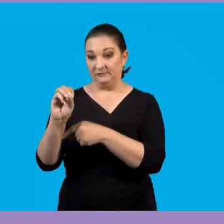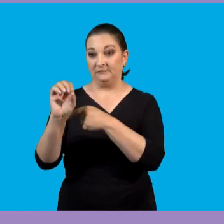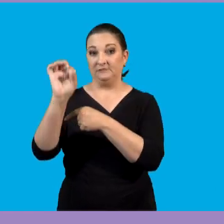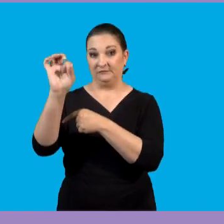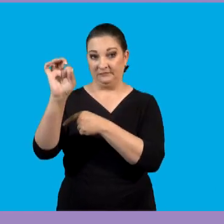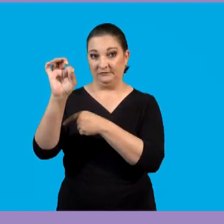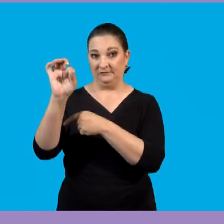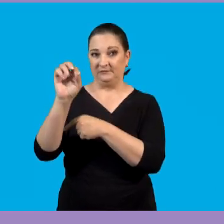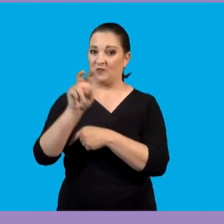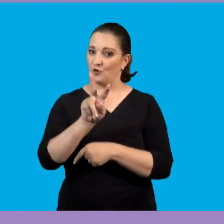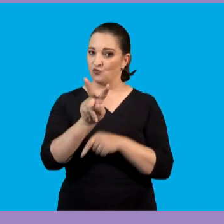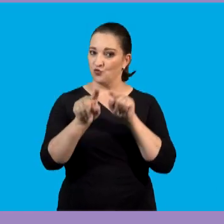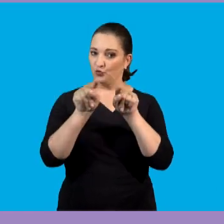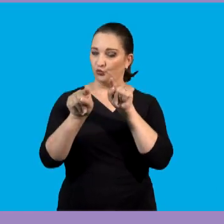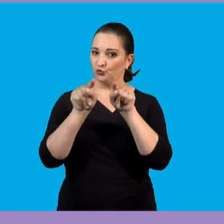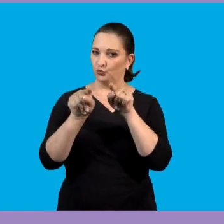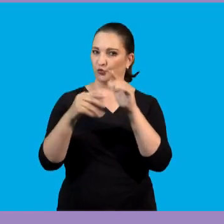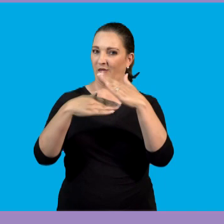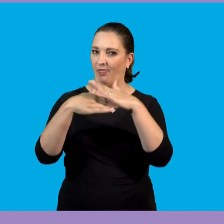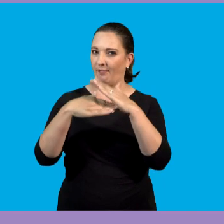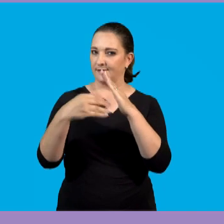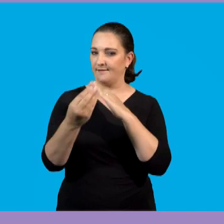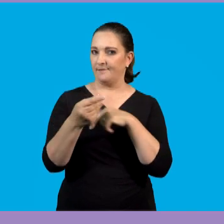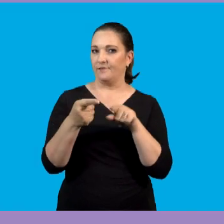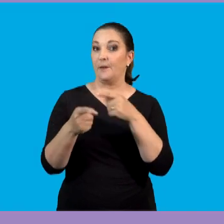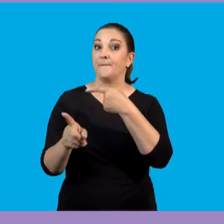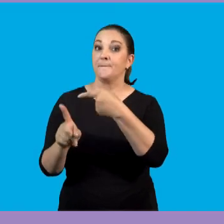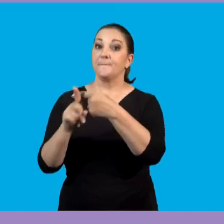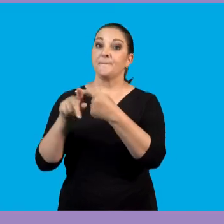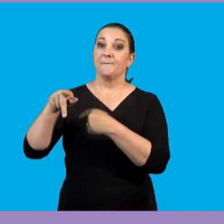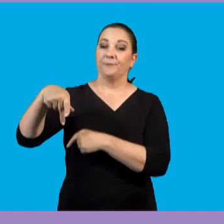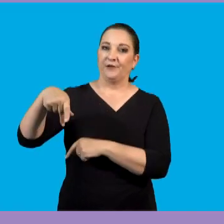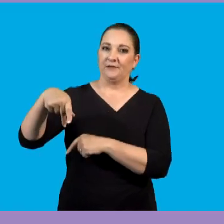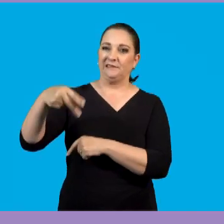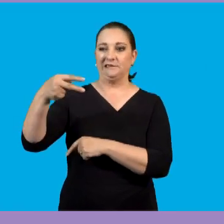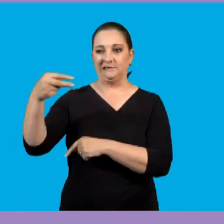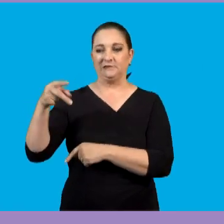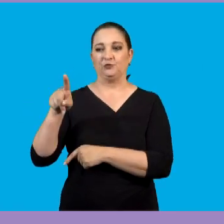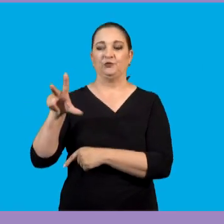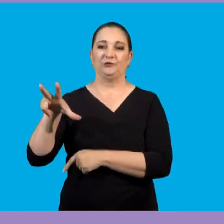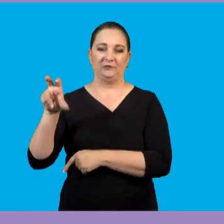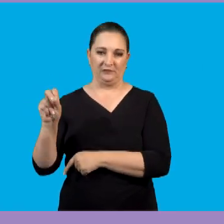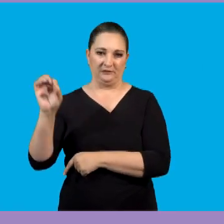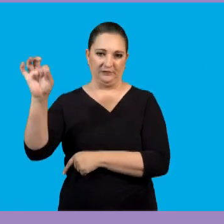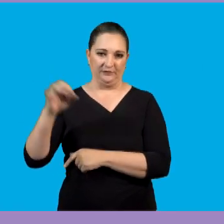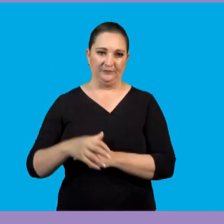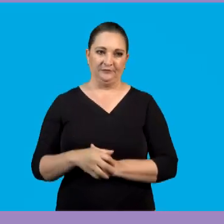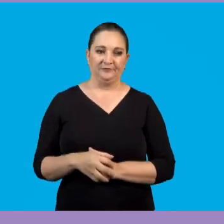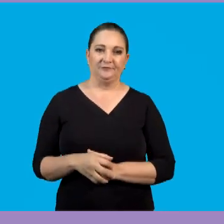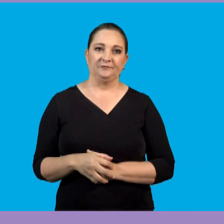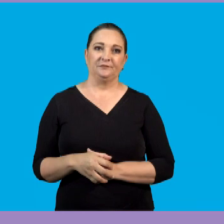90 degrees, which are those given angles, plus angle P, that is going to give us